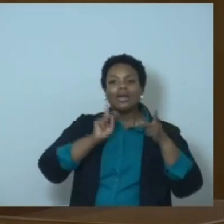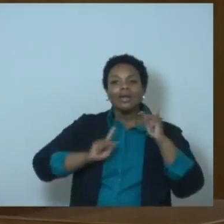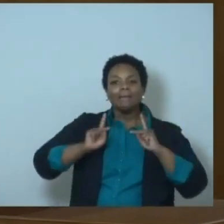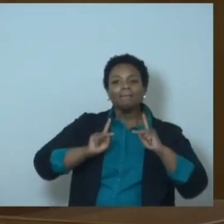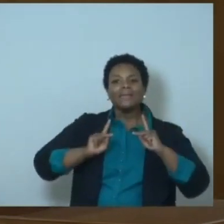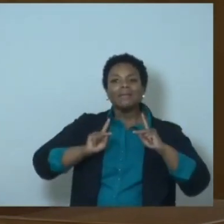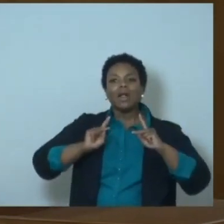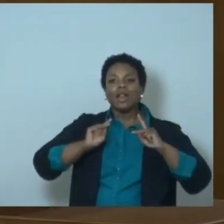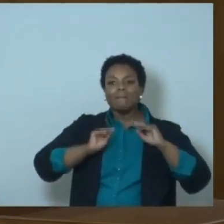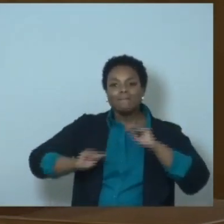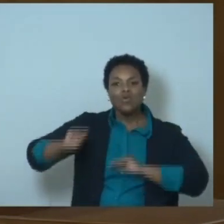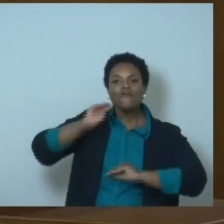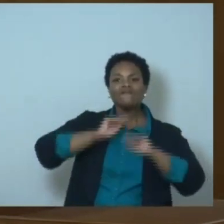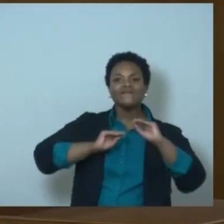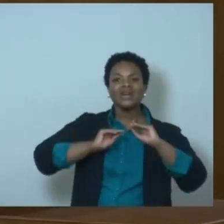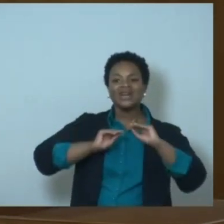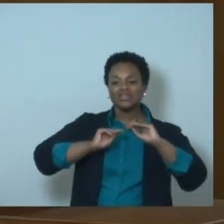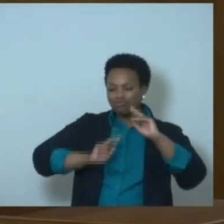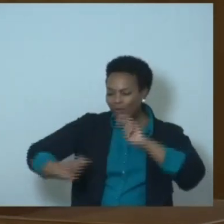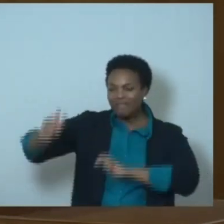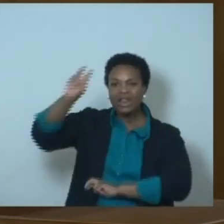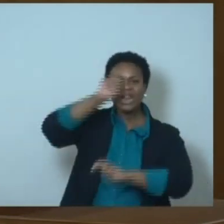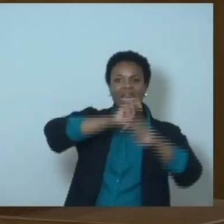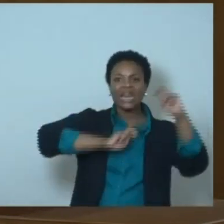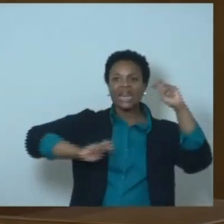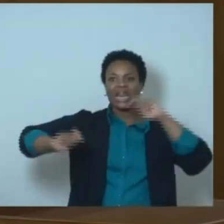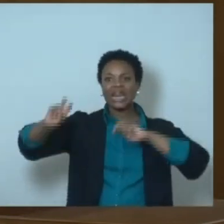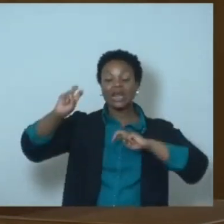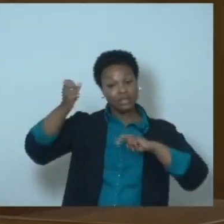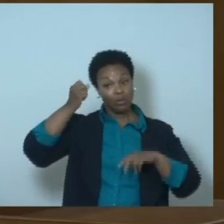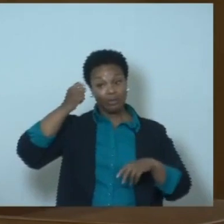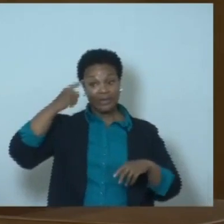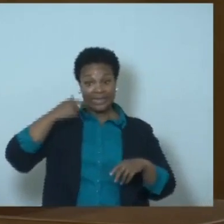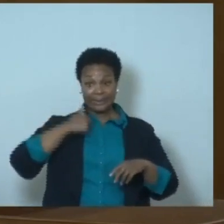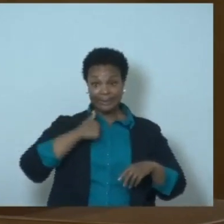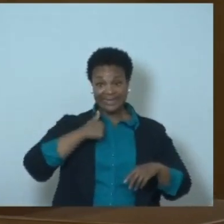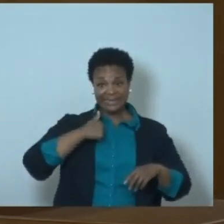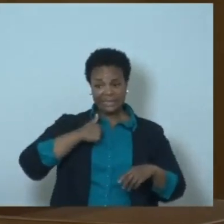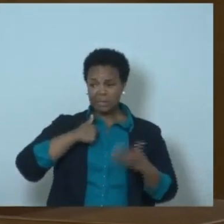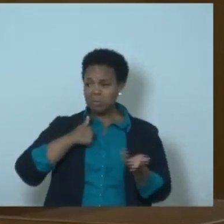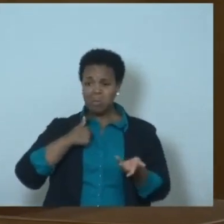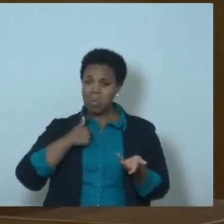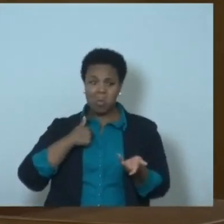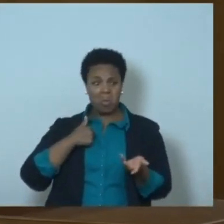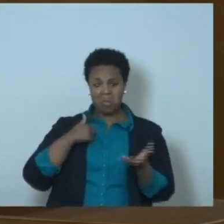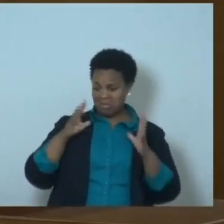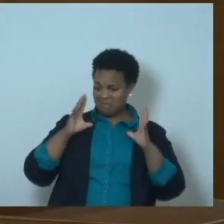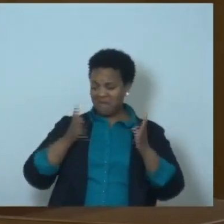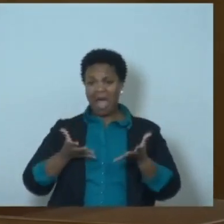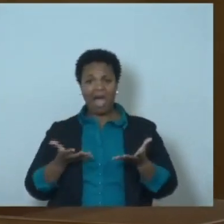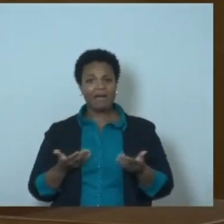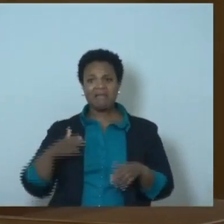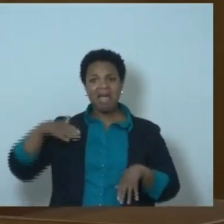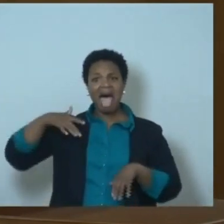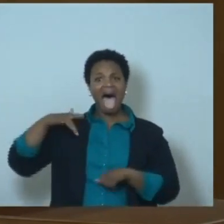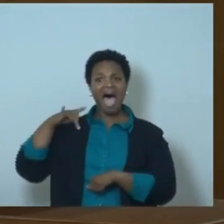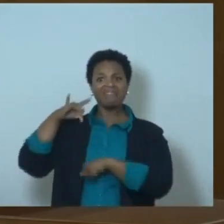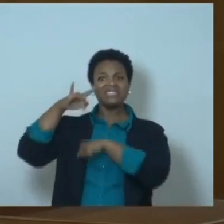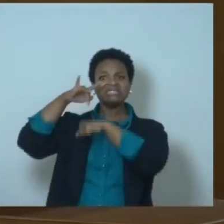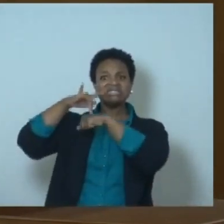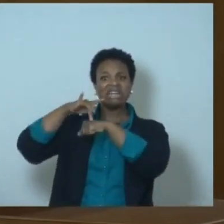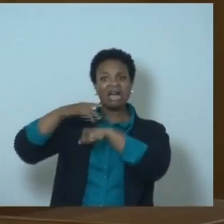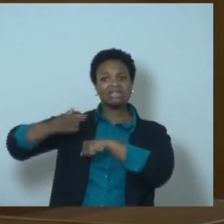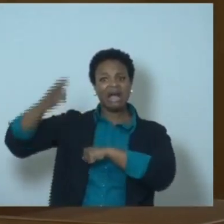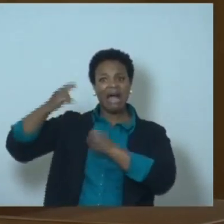be confident that I haven't been to hotspots in New Mexico,